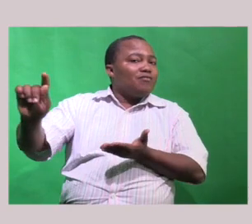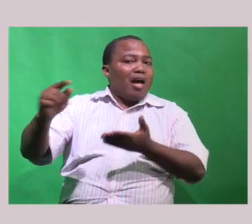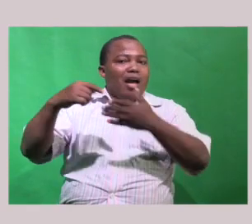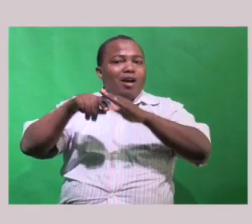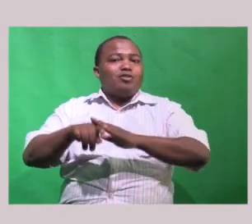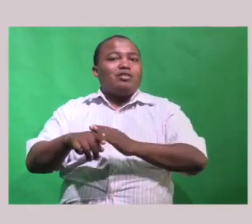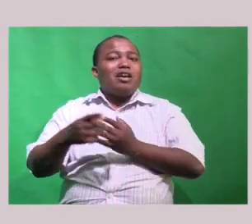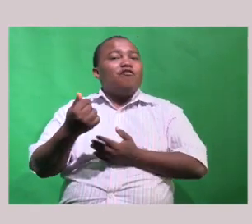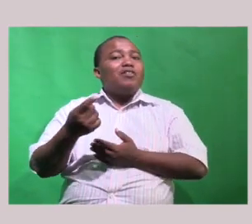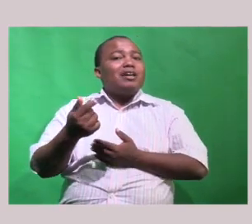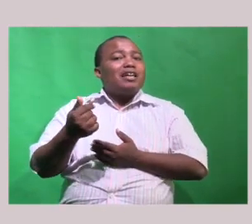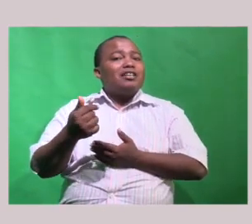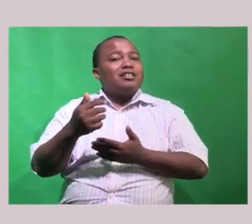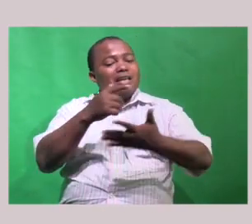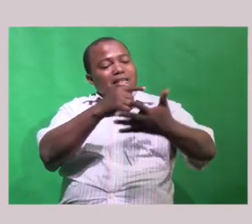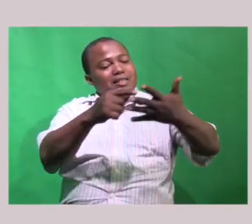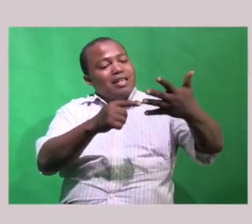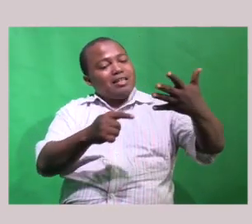financial statement.